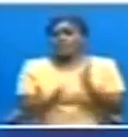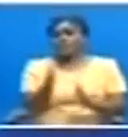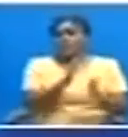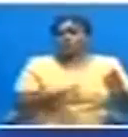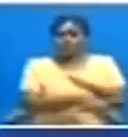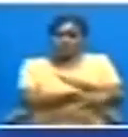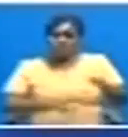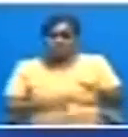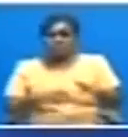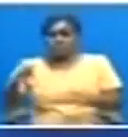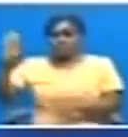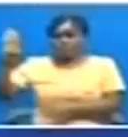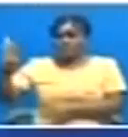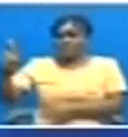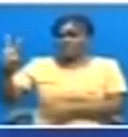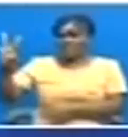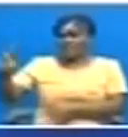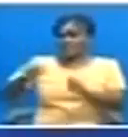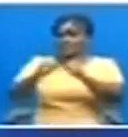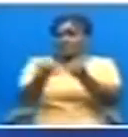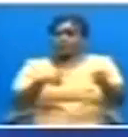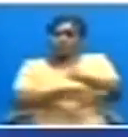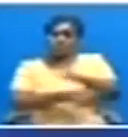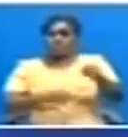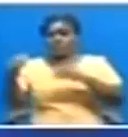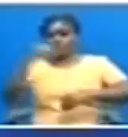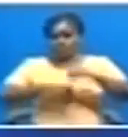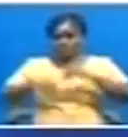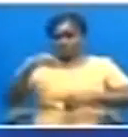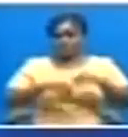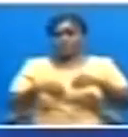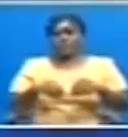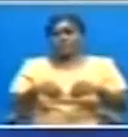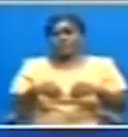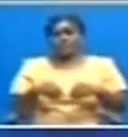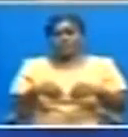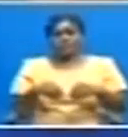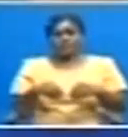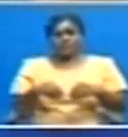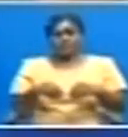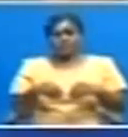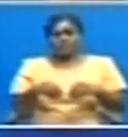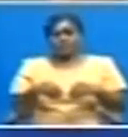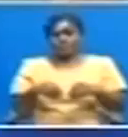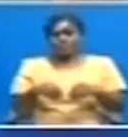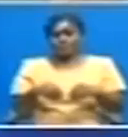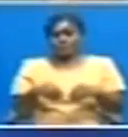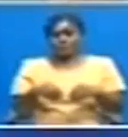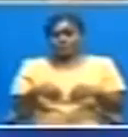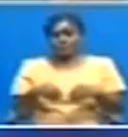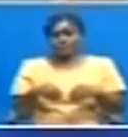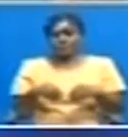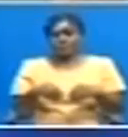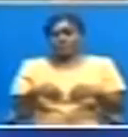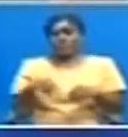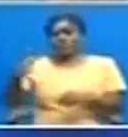the biometric voter registration system and in the whole electoral system to make it possible for rigging to happen in